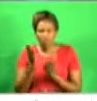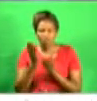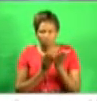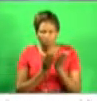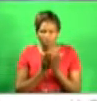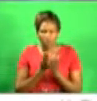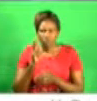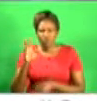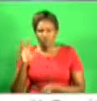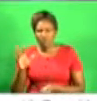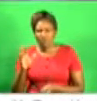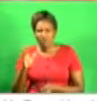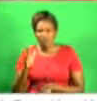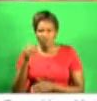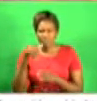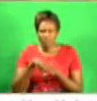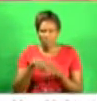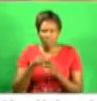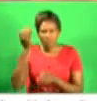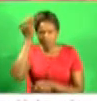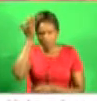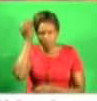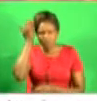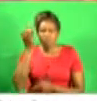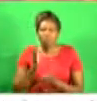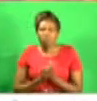years imprisonment on the second count. However,